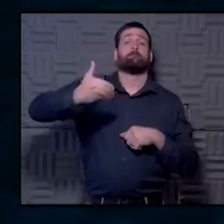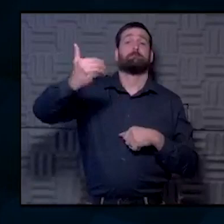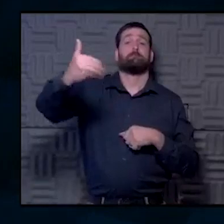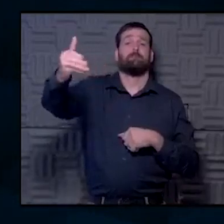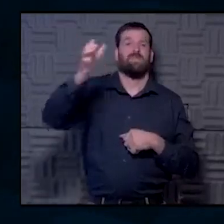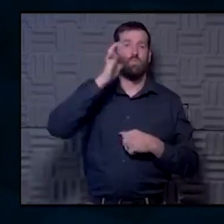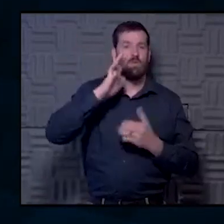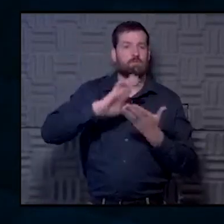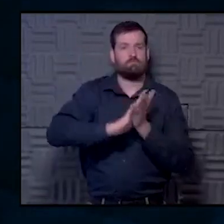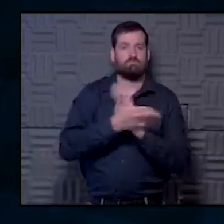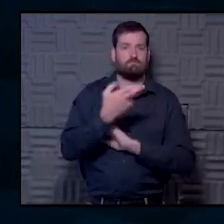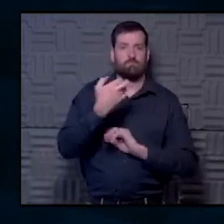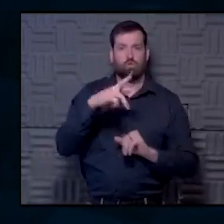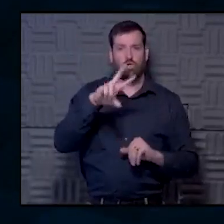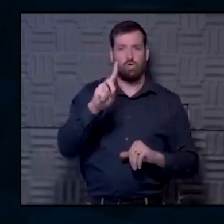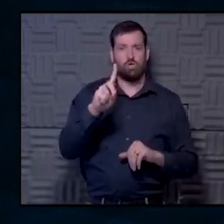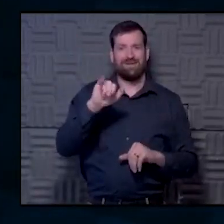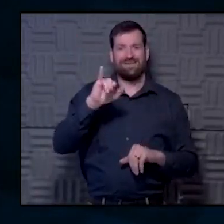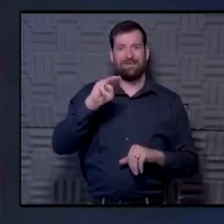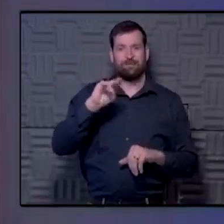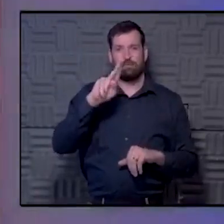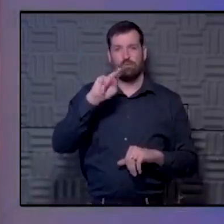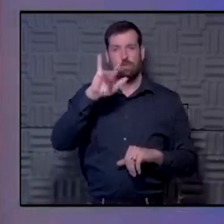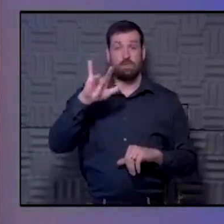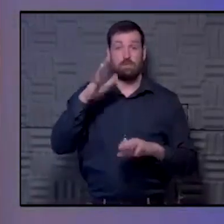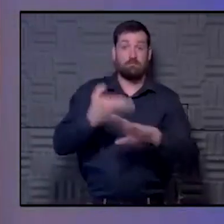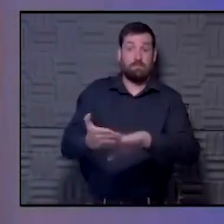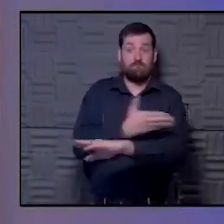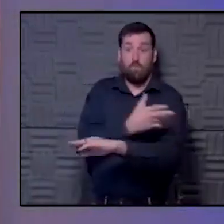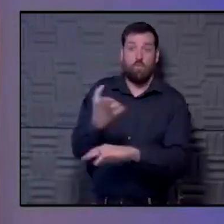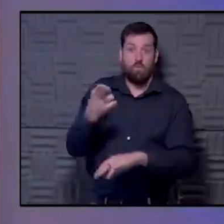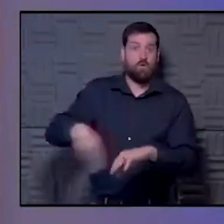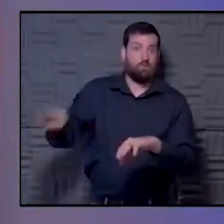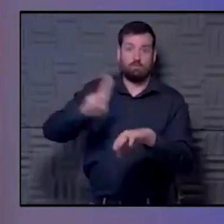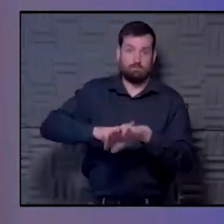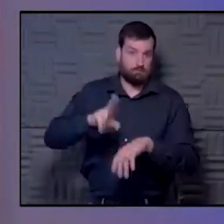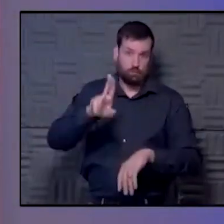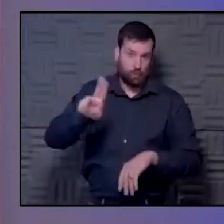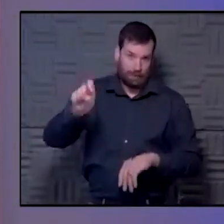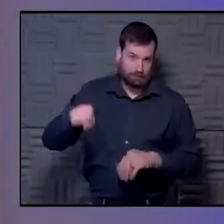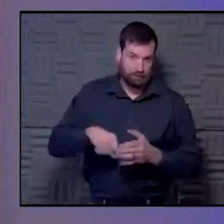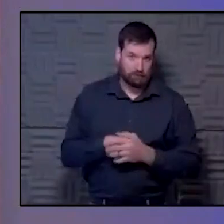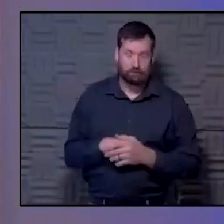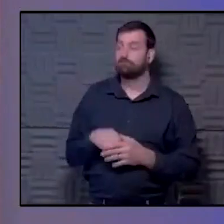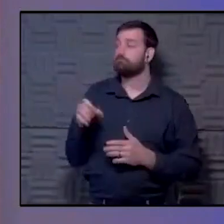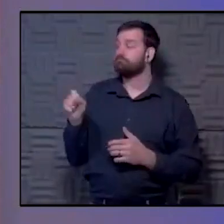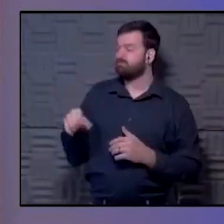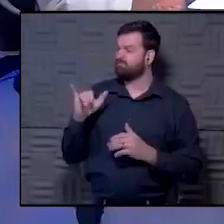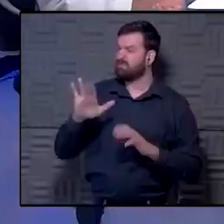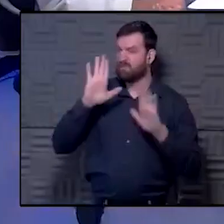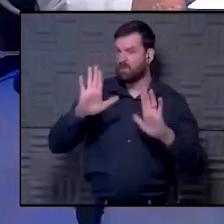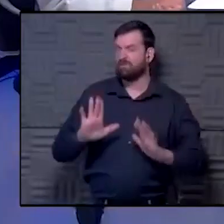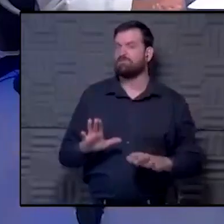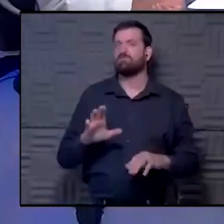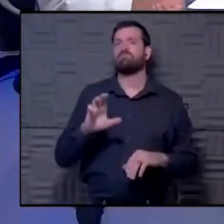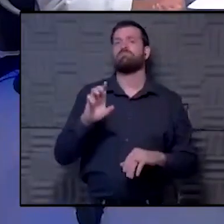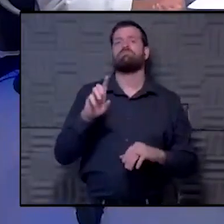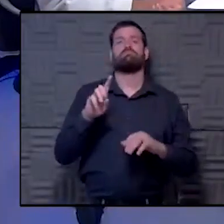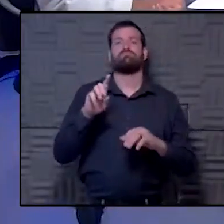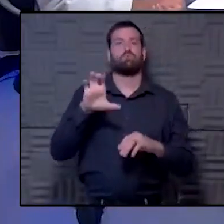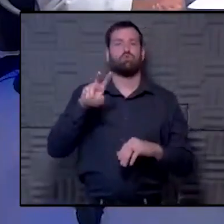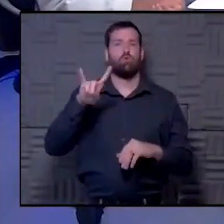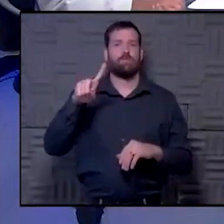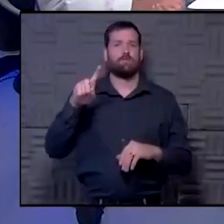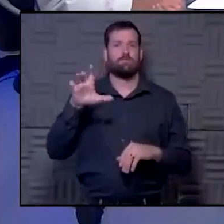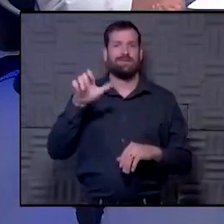herd immunity before the rest of the country will, which is great for them. That is awesome. So where's the COVID care force now? I mean, we're